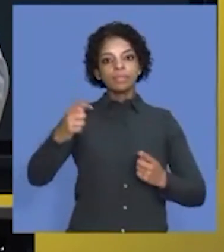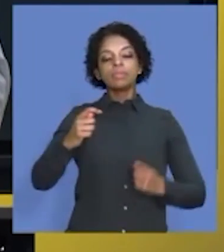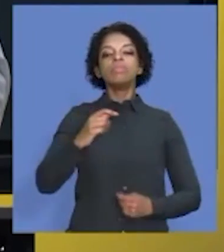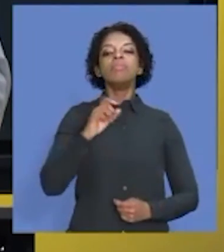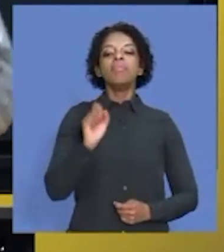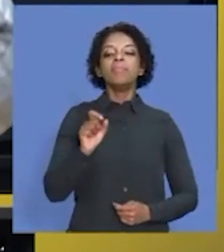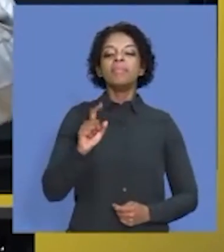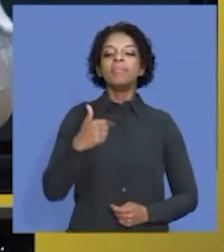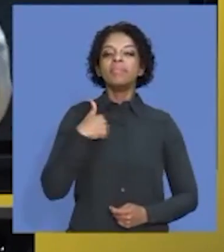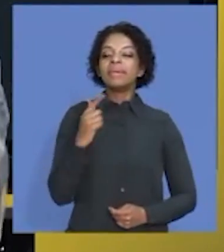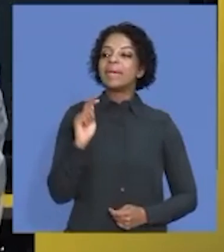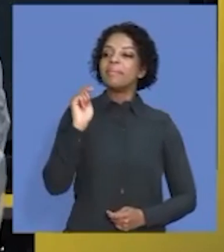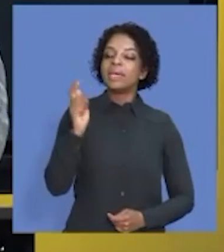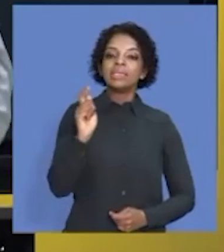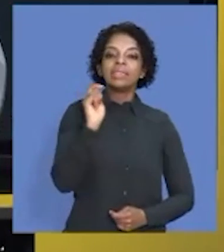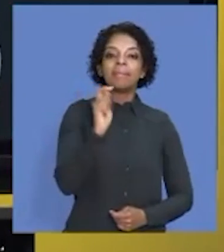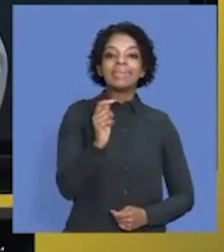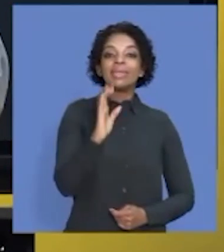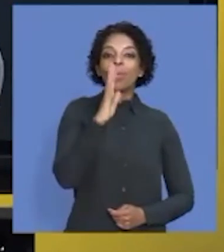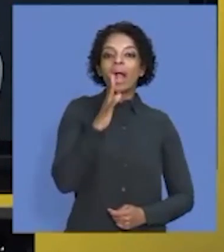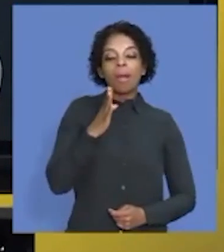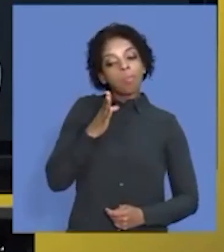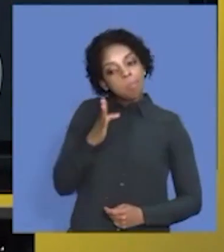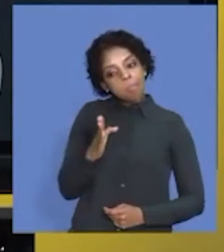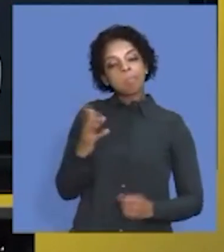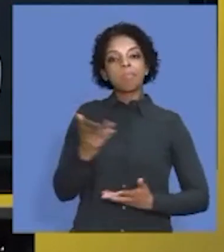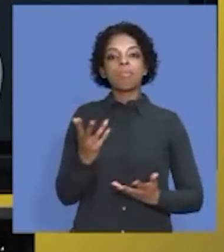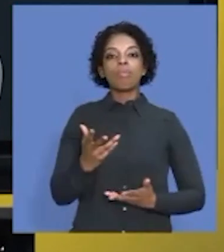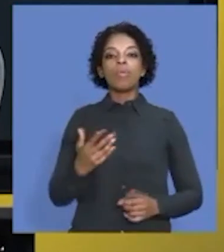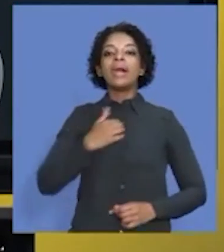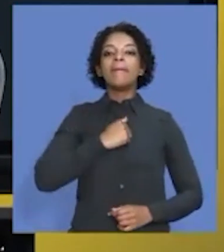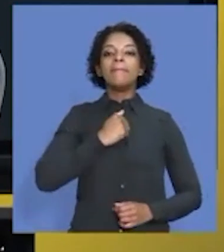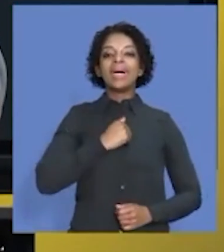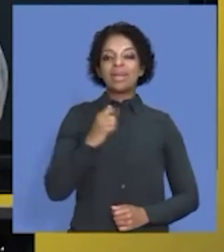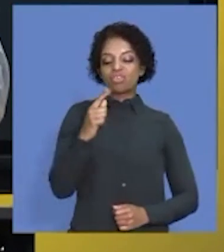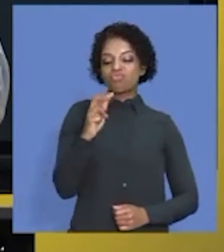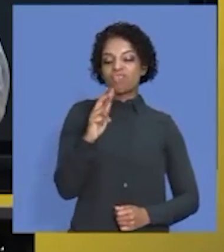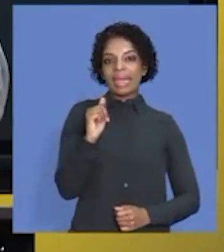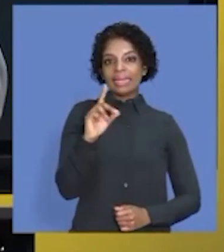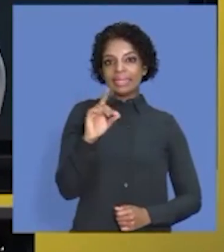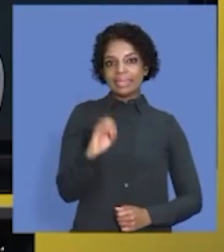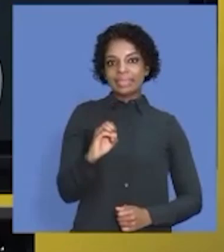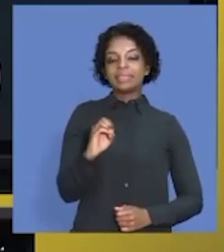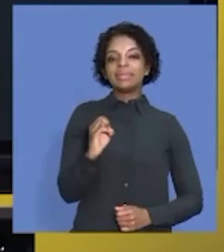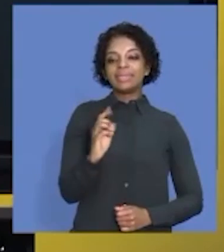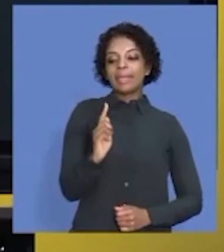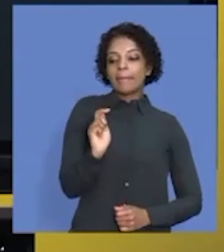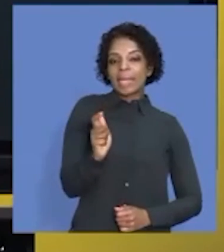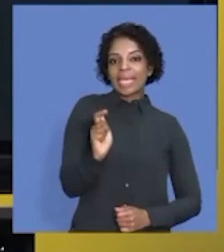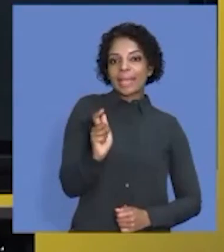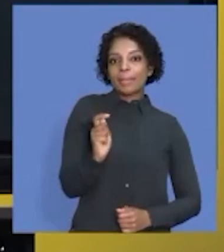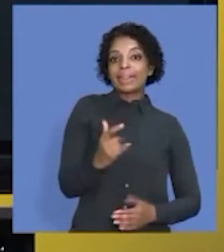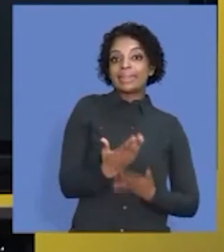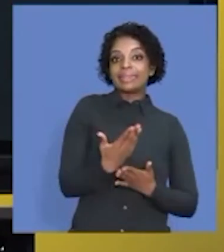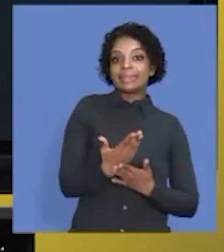have incurred, which I haven't paid for, would also appear under my trade and other payables. Okay,